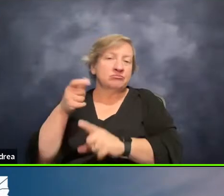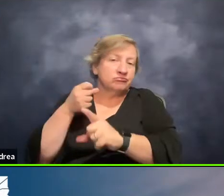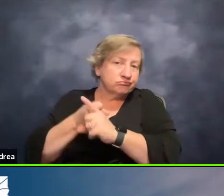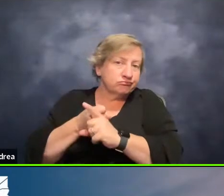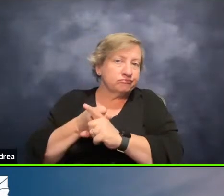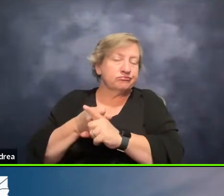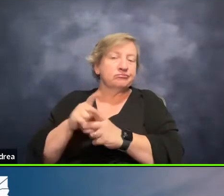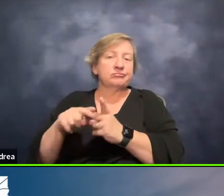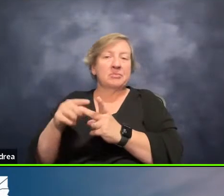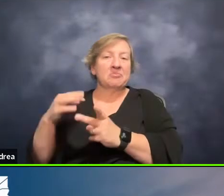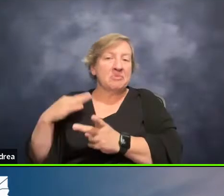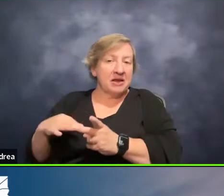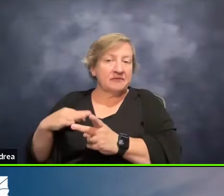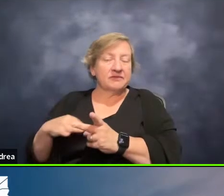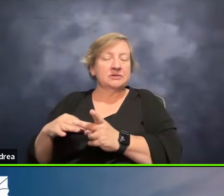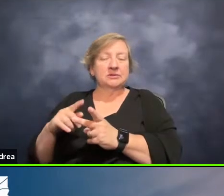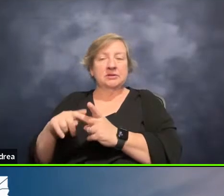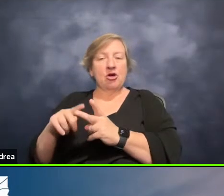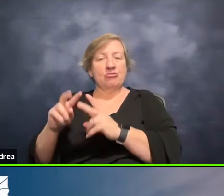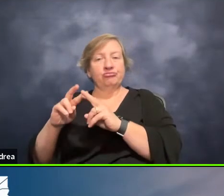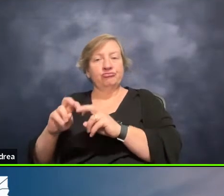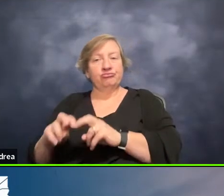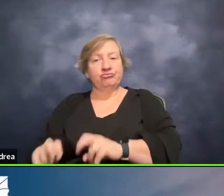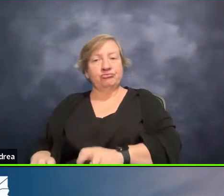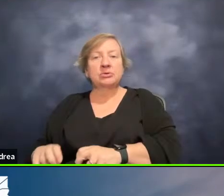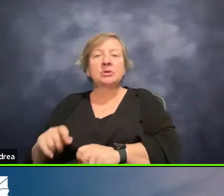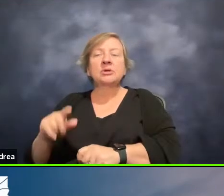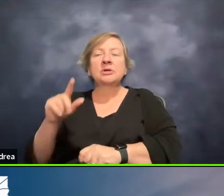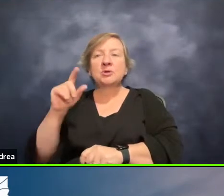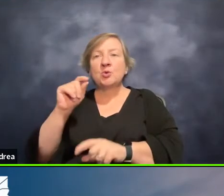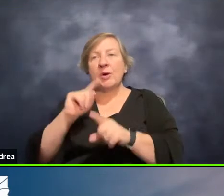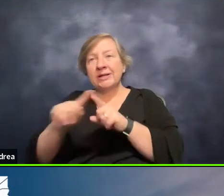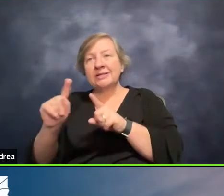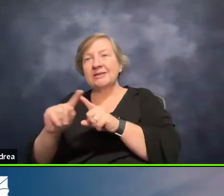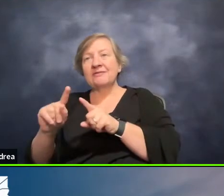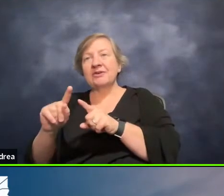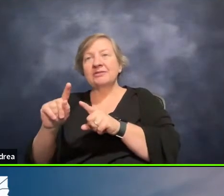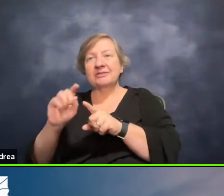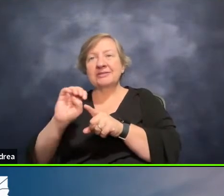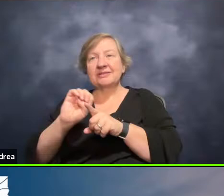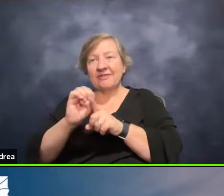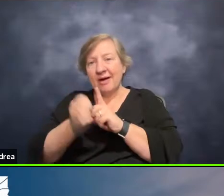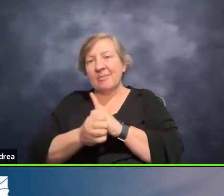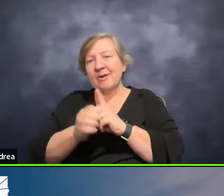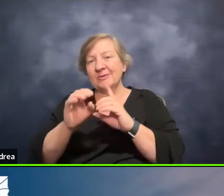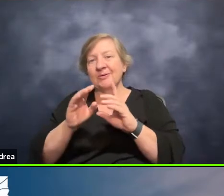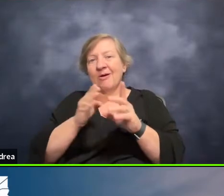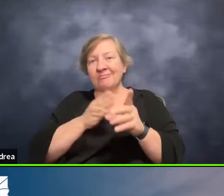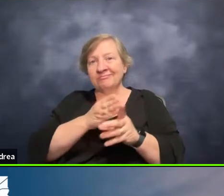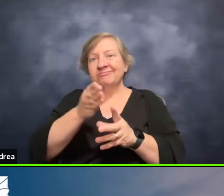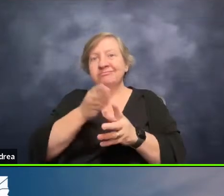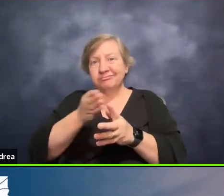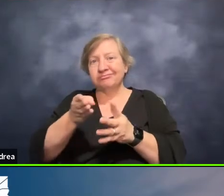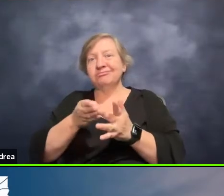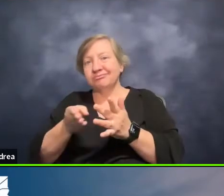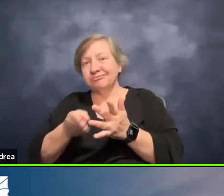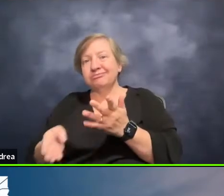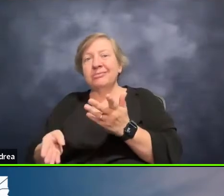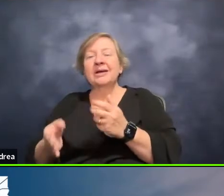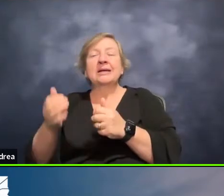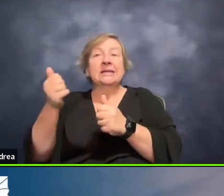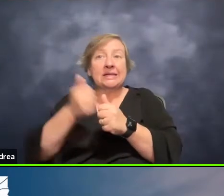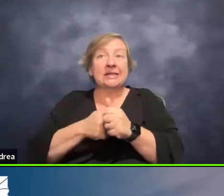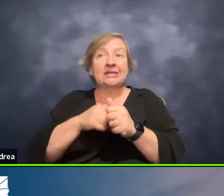are analyzed by over 20 different environmental disciplines. Each of those sections has